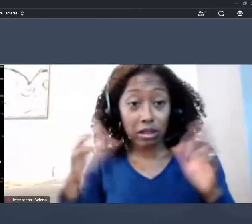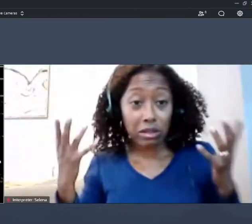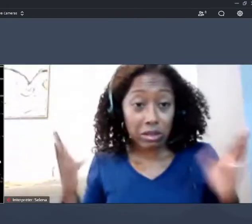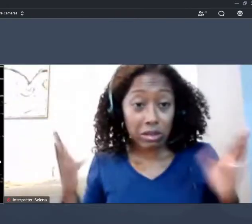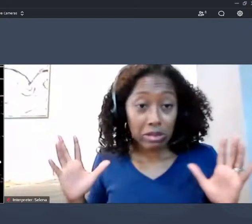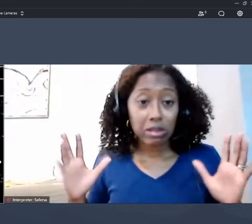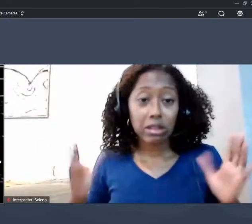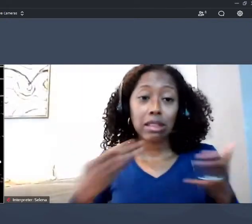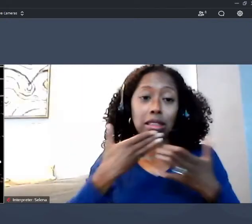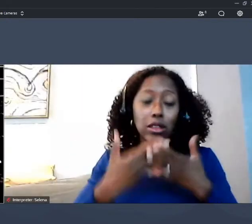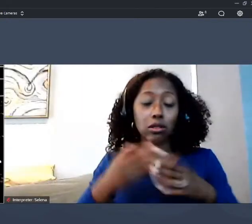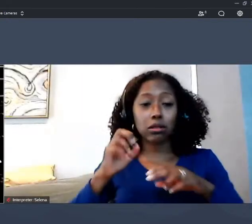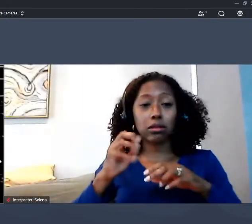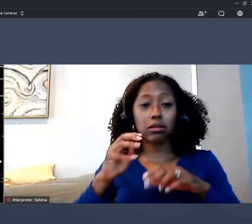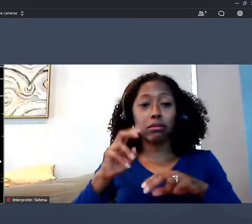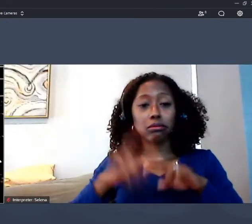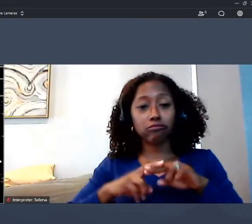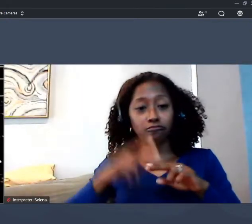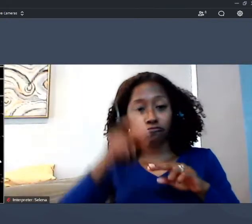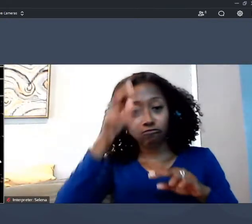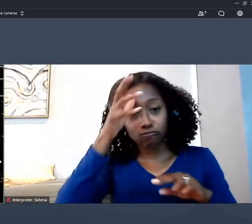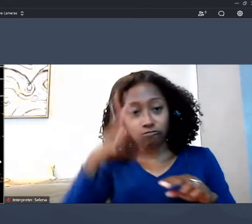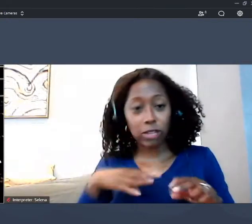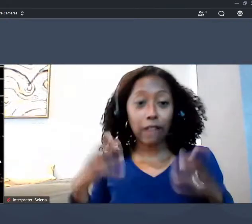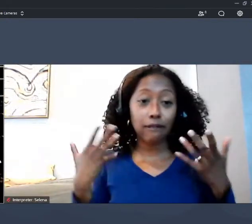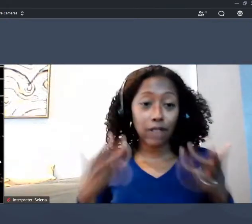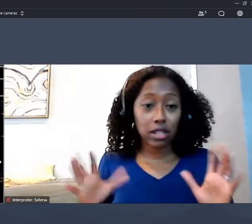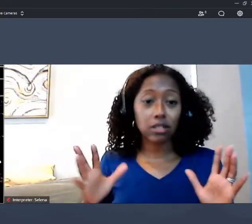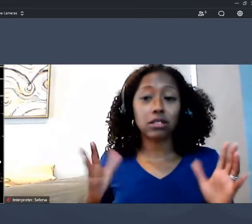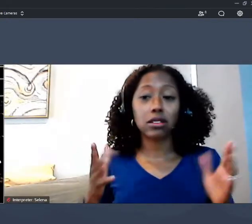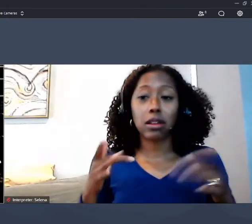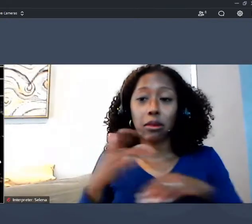I'm available for any more FAQs. All right, thank